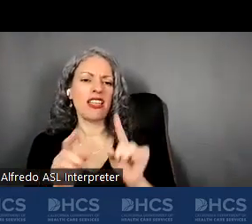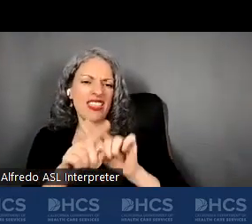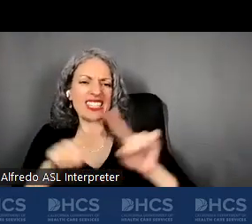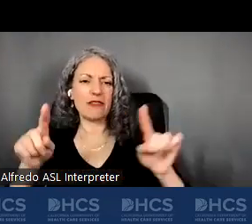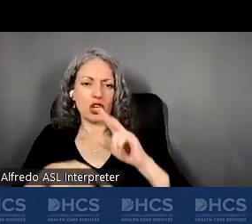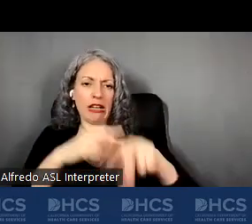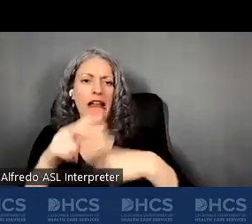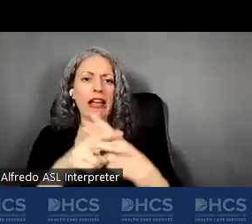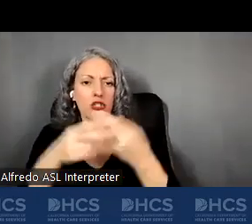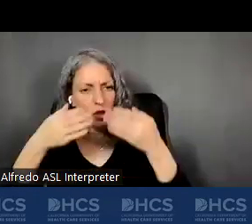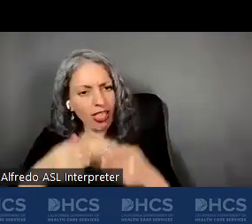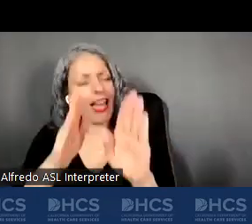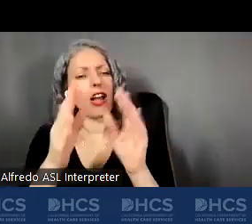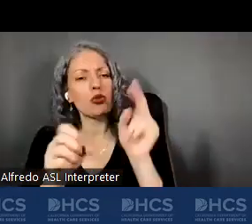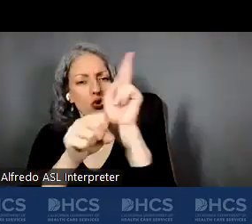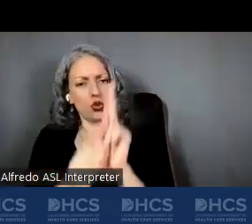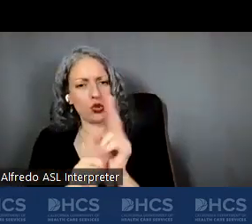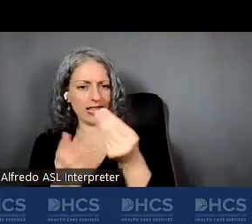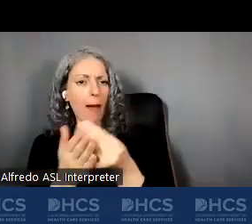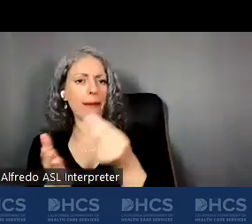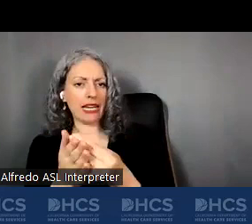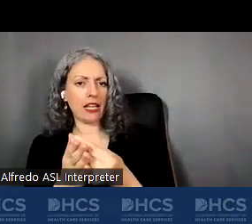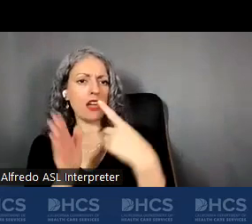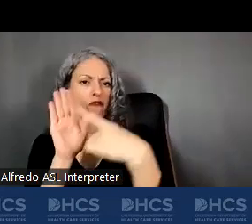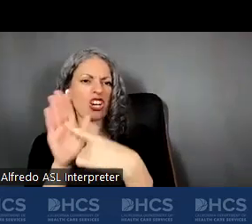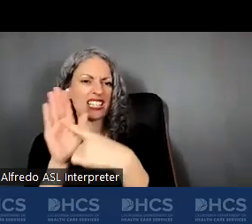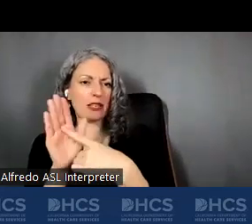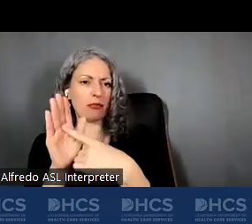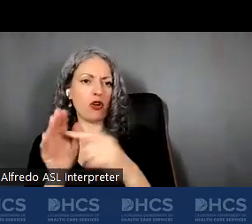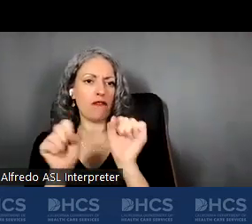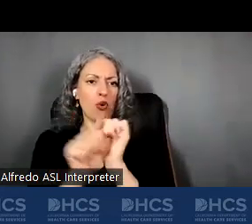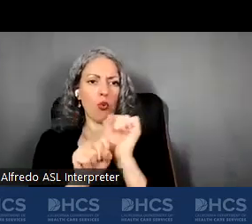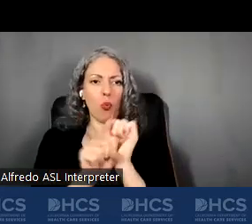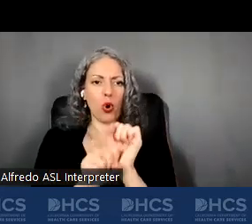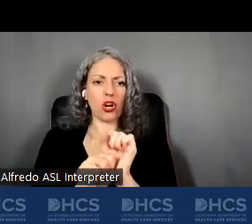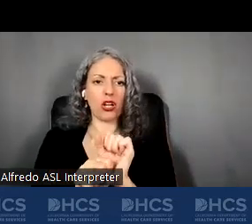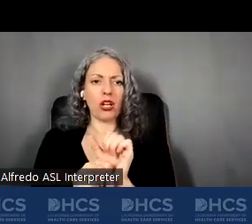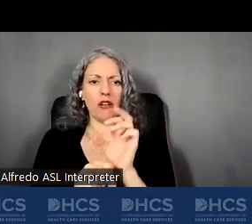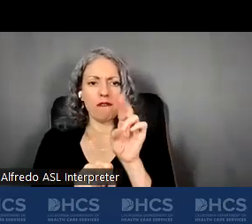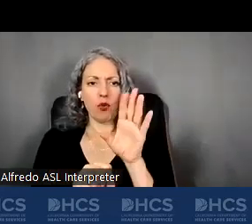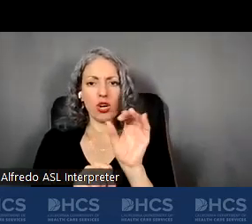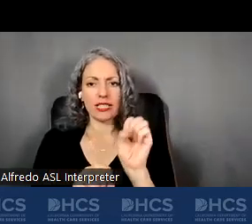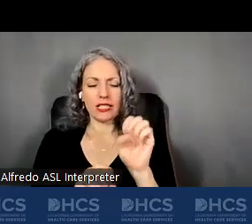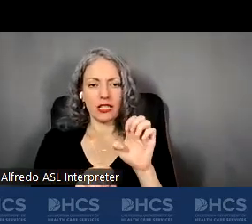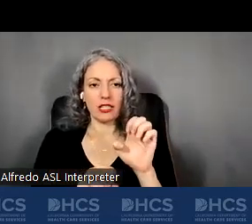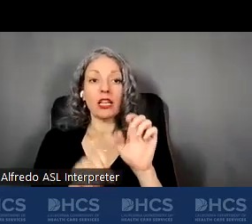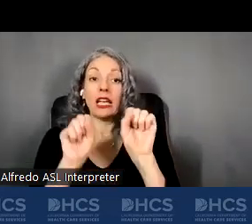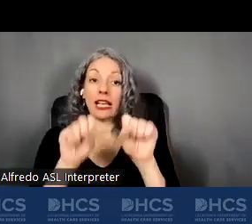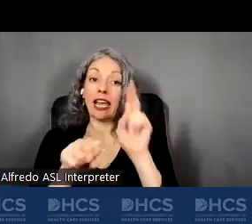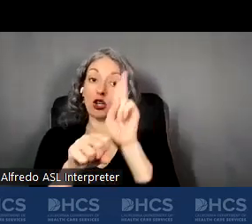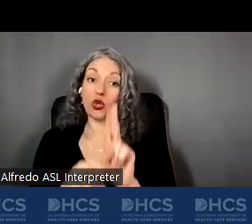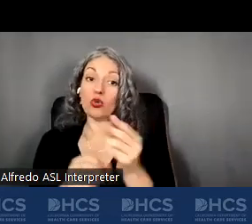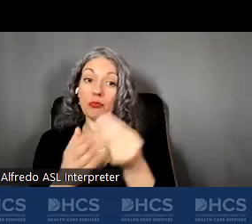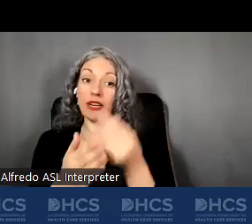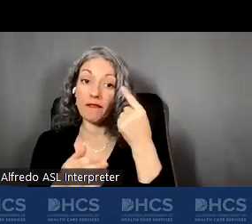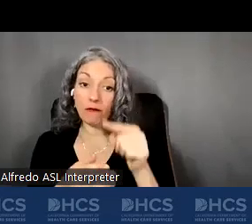permitted use. So for example, under provider workforce, cited funding can be used for